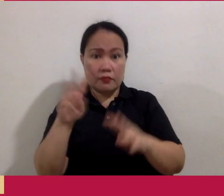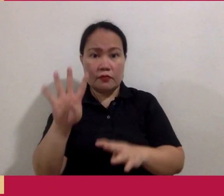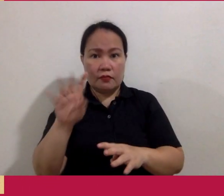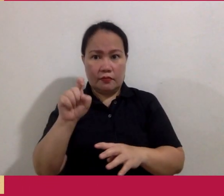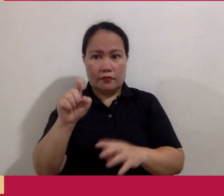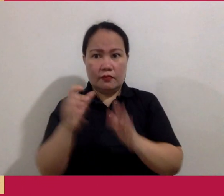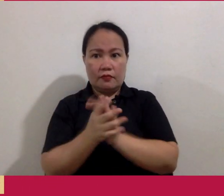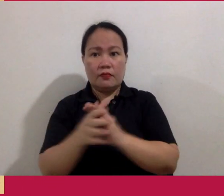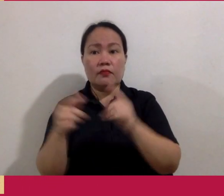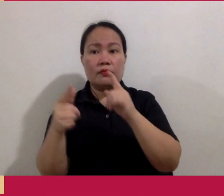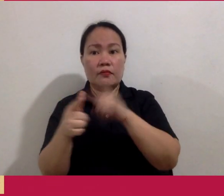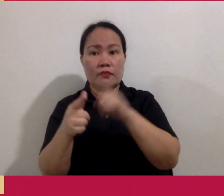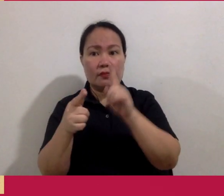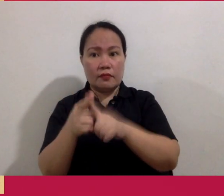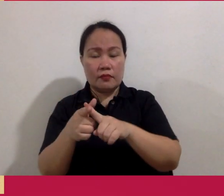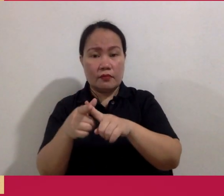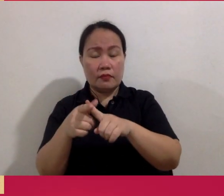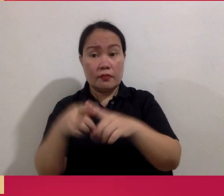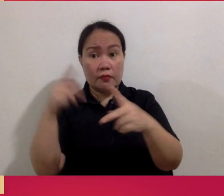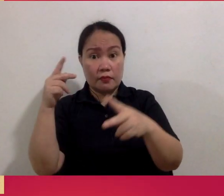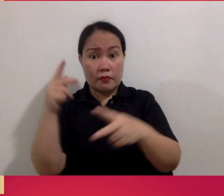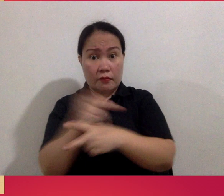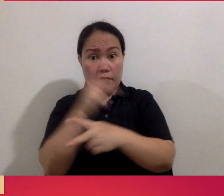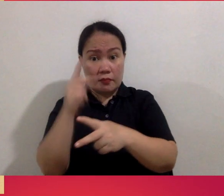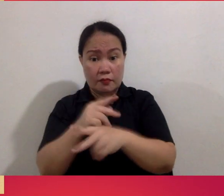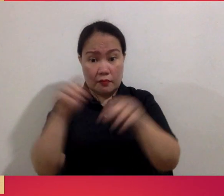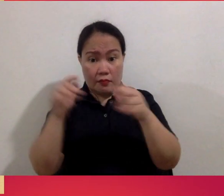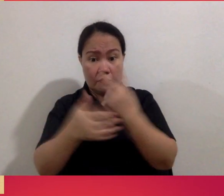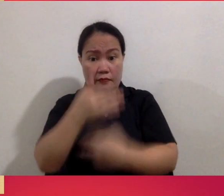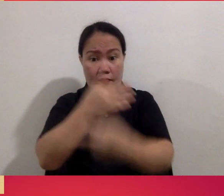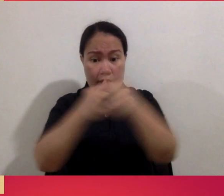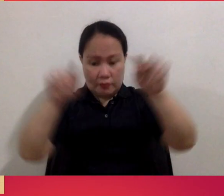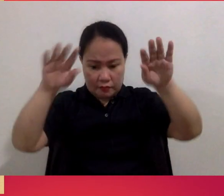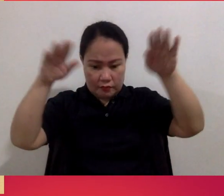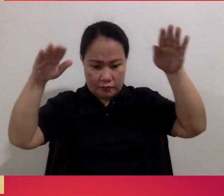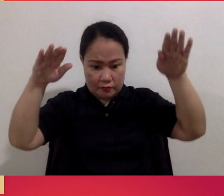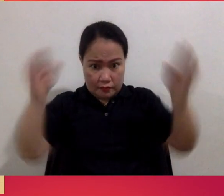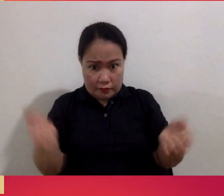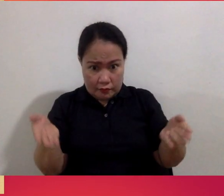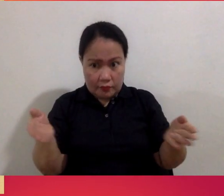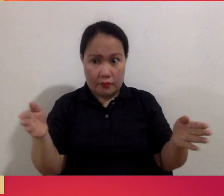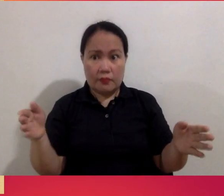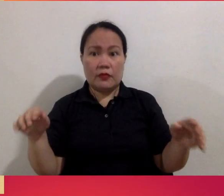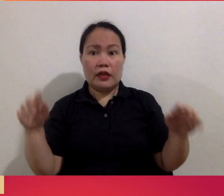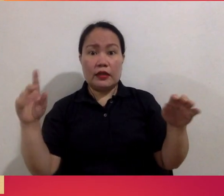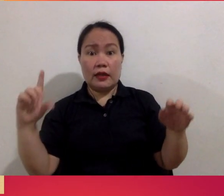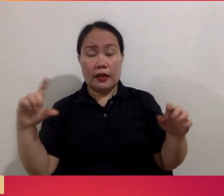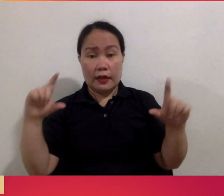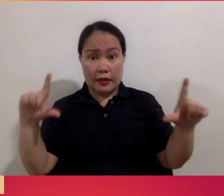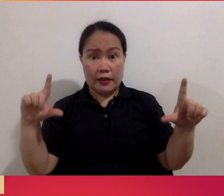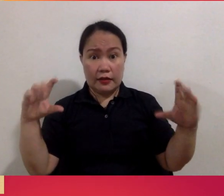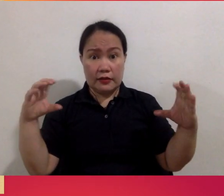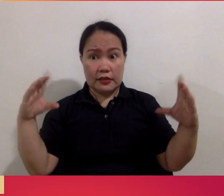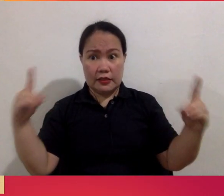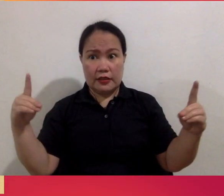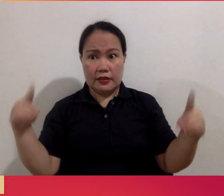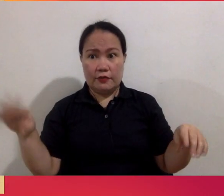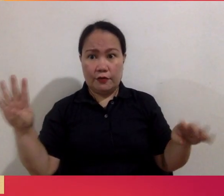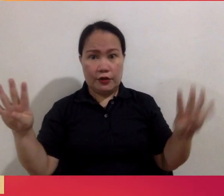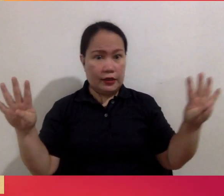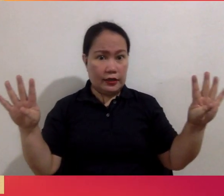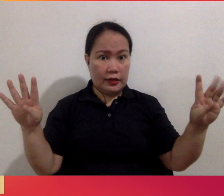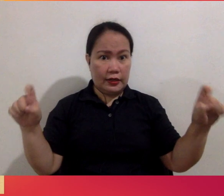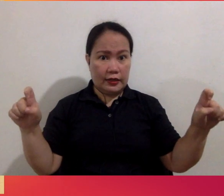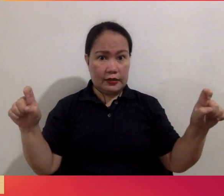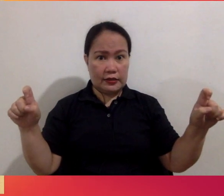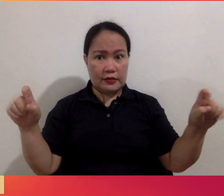then, after that, multiply both sides by the LCD. So, multiply natin si 4x kay 6